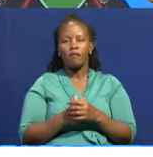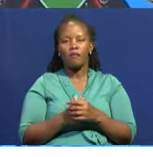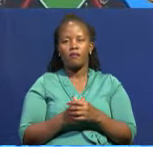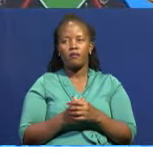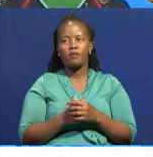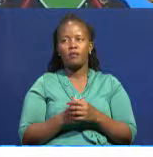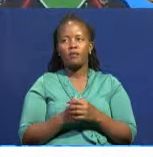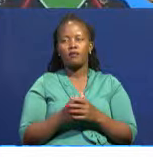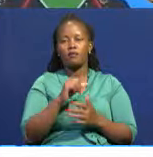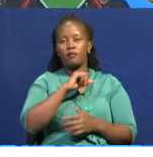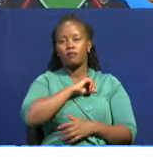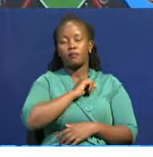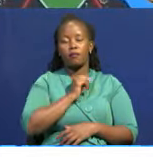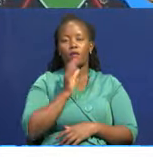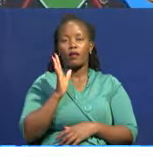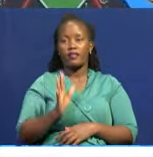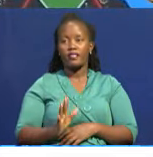he's a senator.